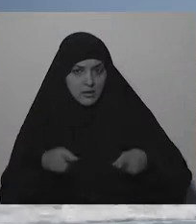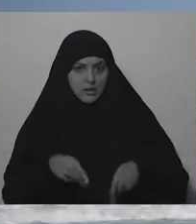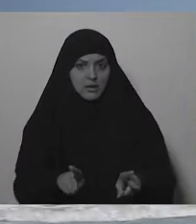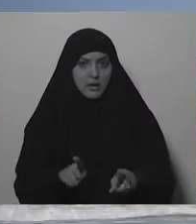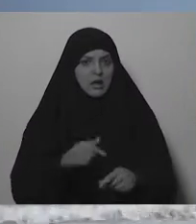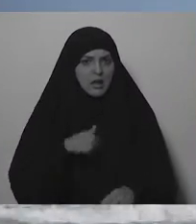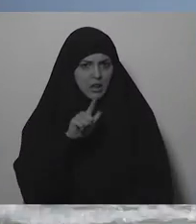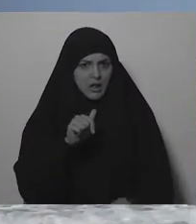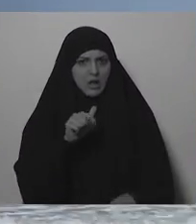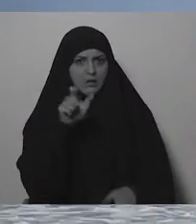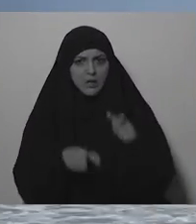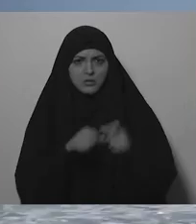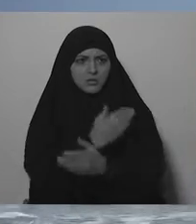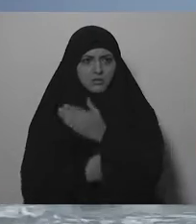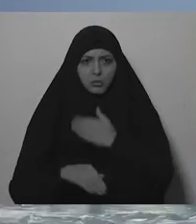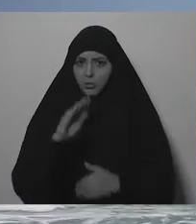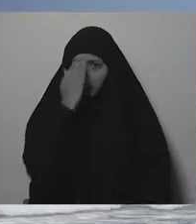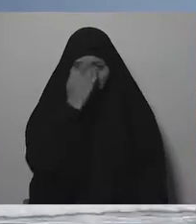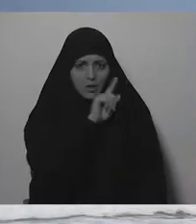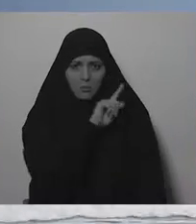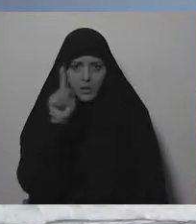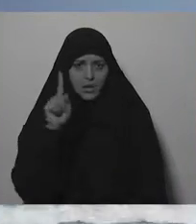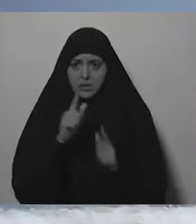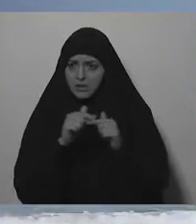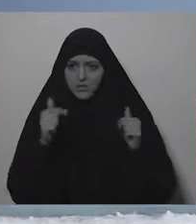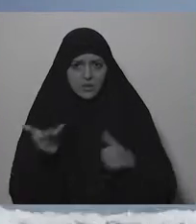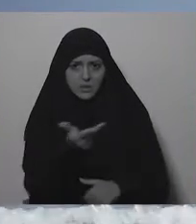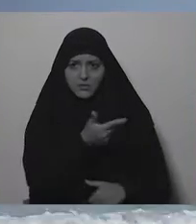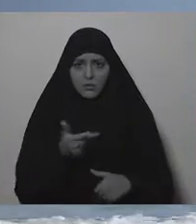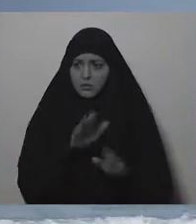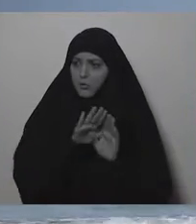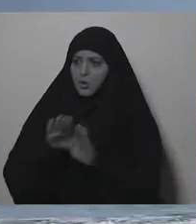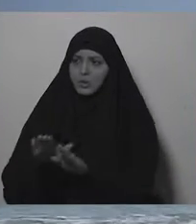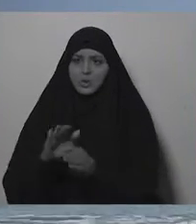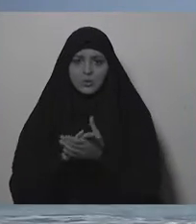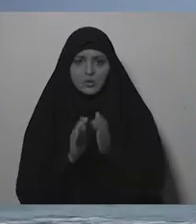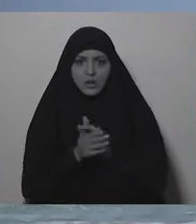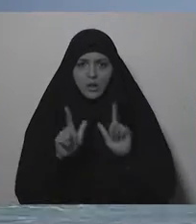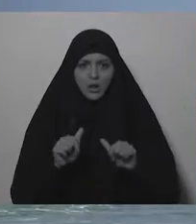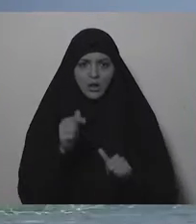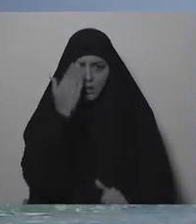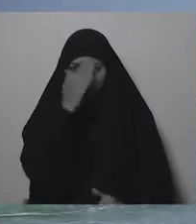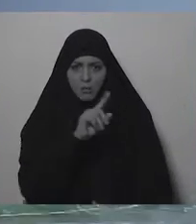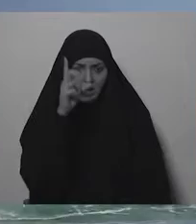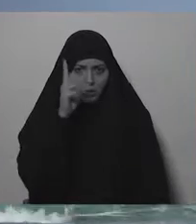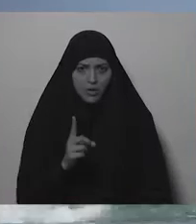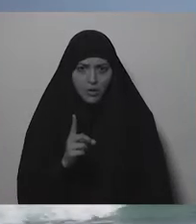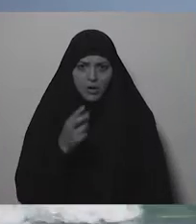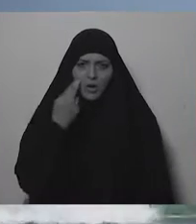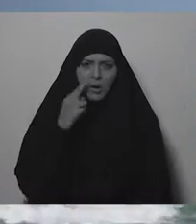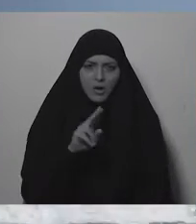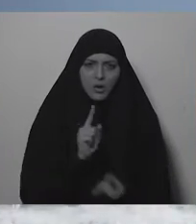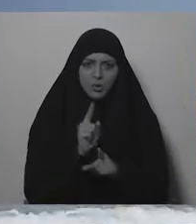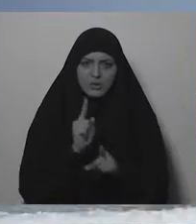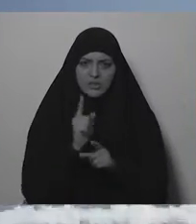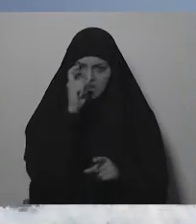disabled people don't their rights and do not know the different social protection services that exist. And what we also noticed is